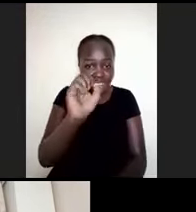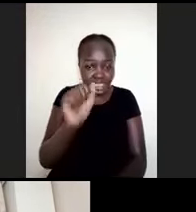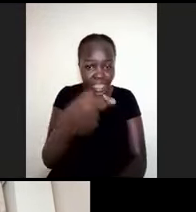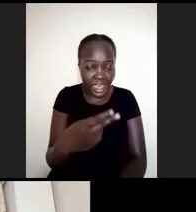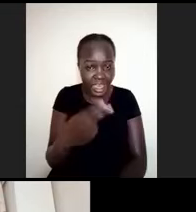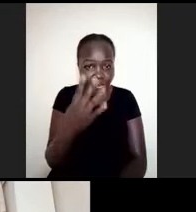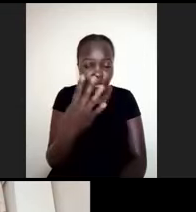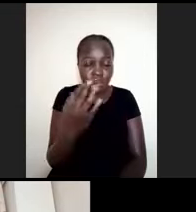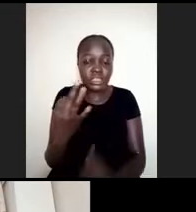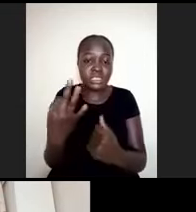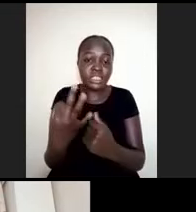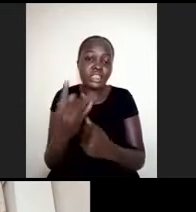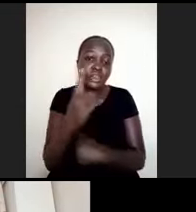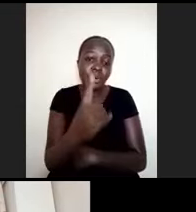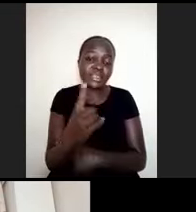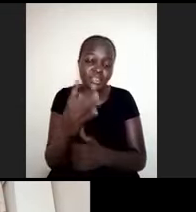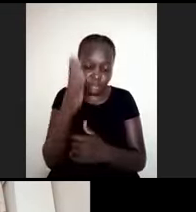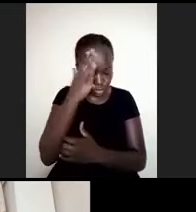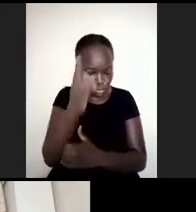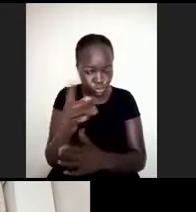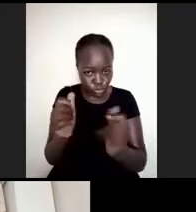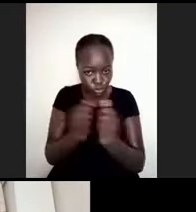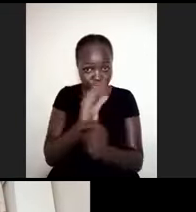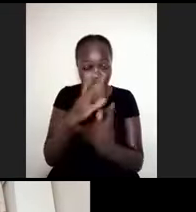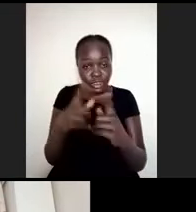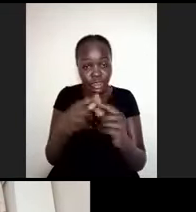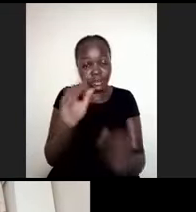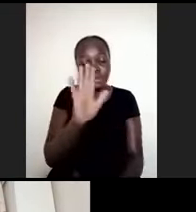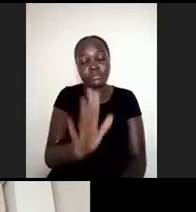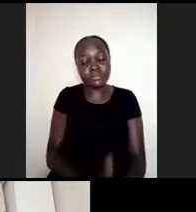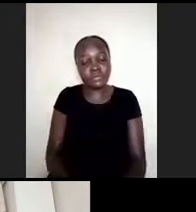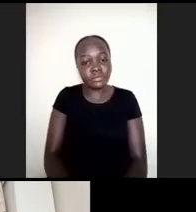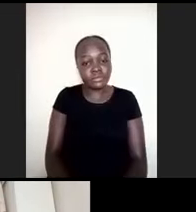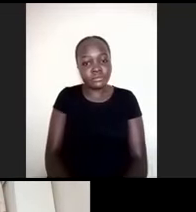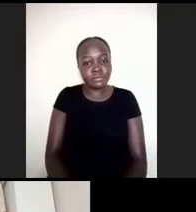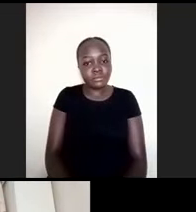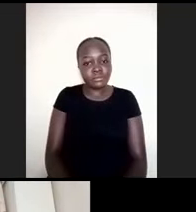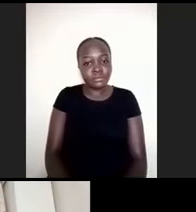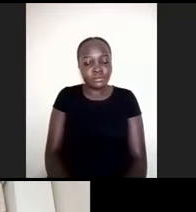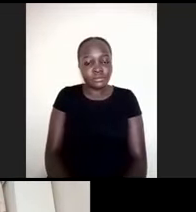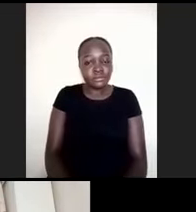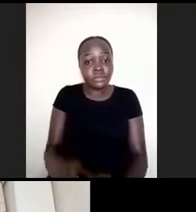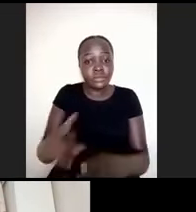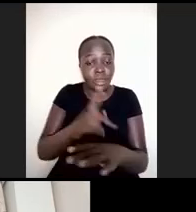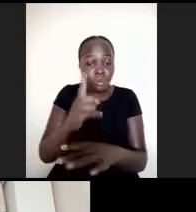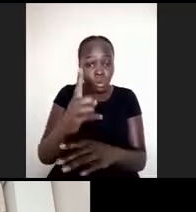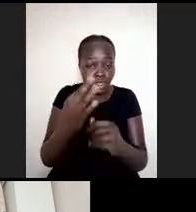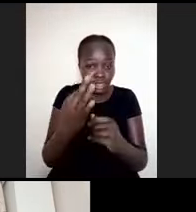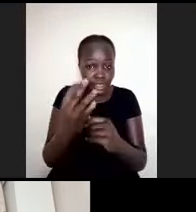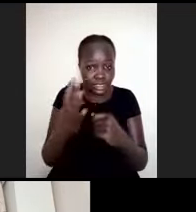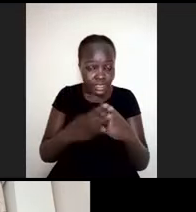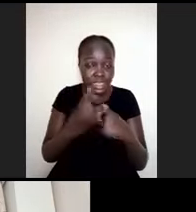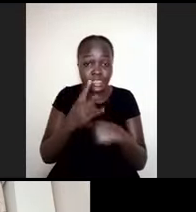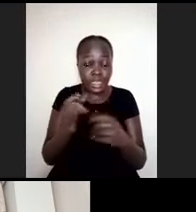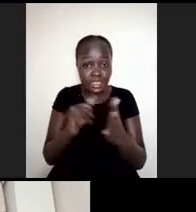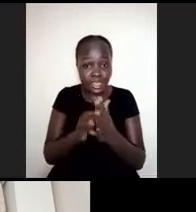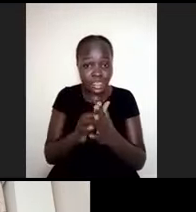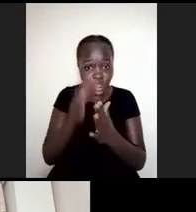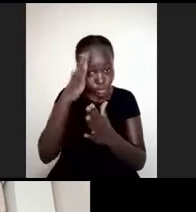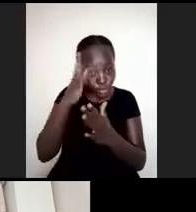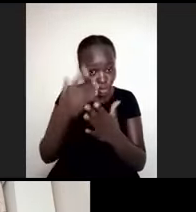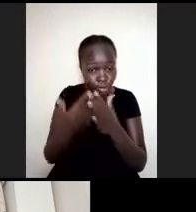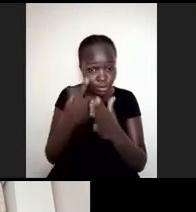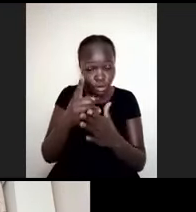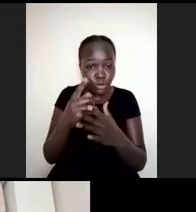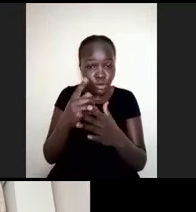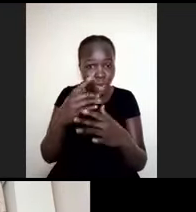you. He knows you. Psalm 139 says that he knew you even before you were formed